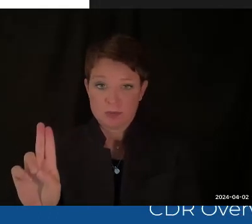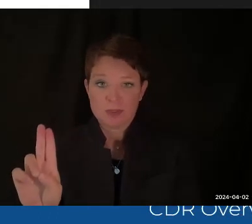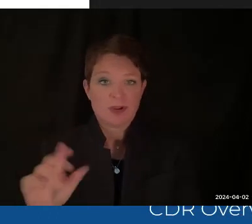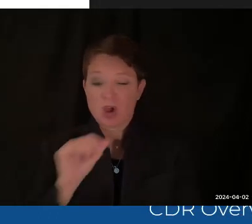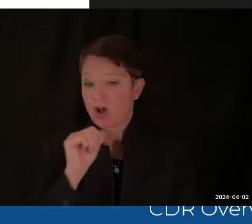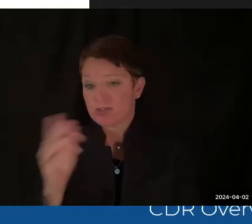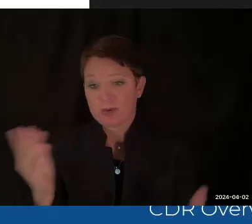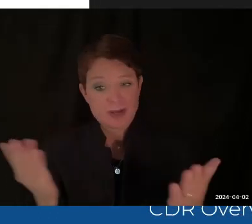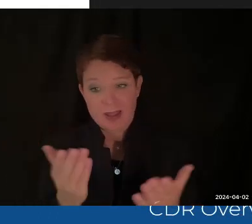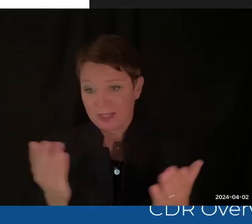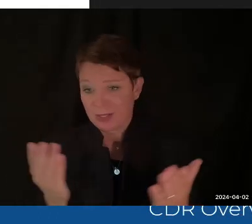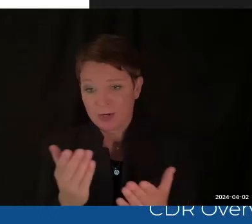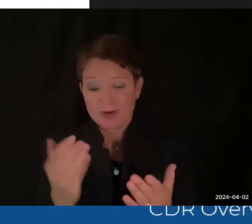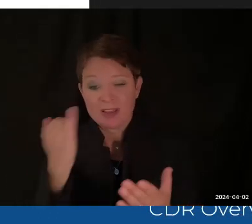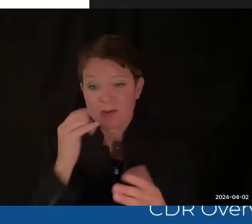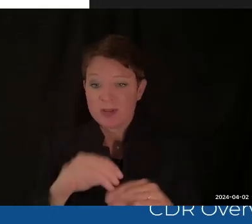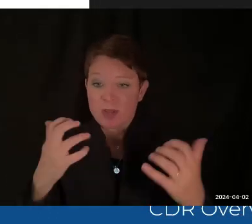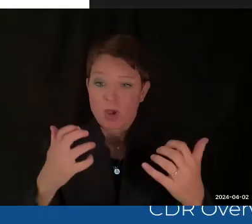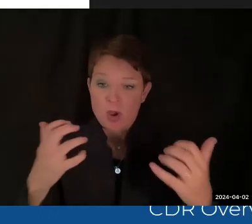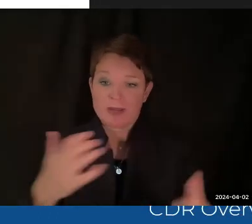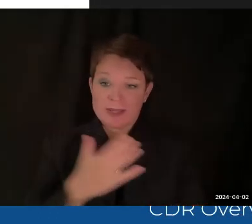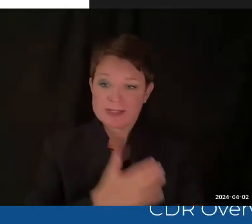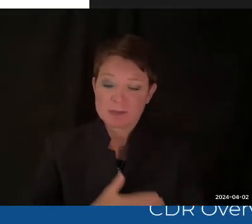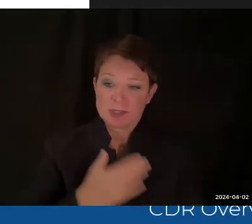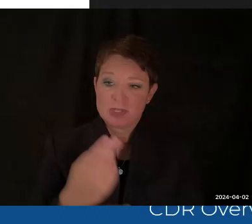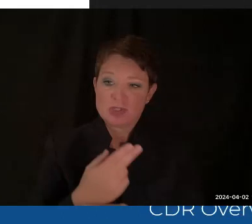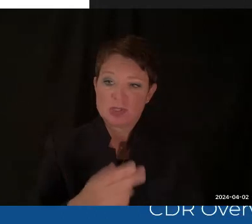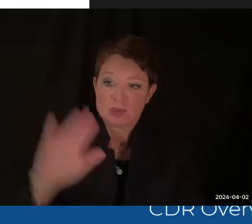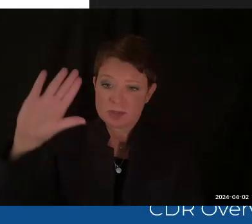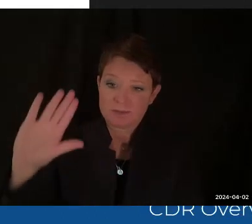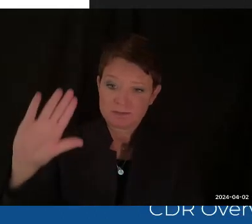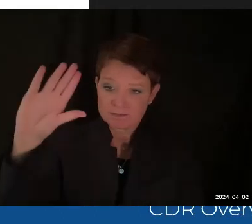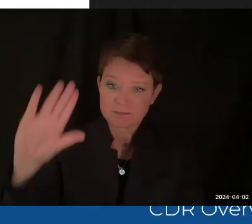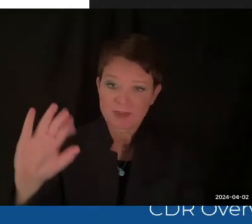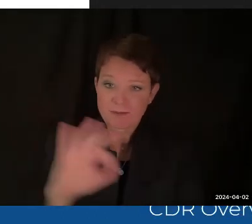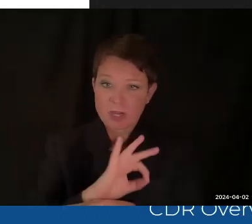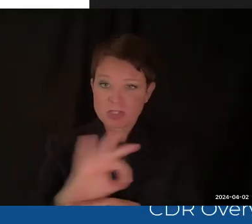Also not seeing Jania. If you are in the audience, can you please use the raised hand function?